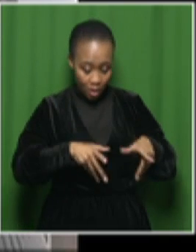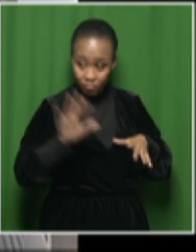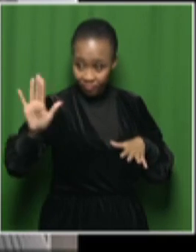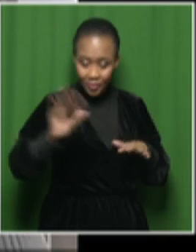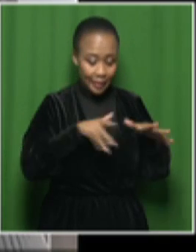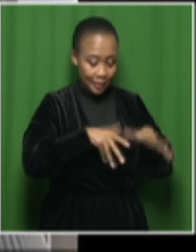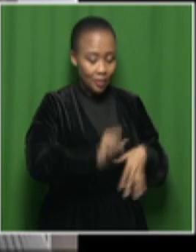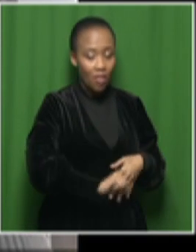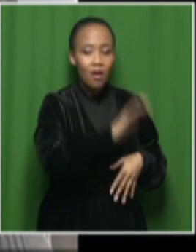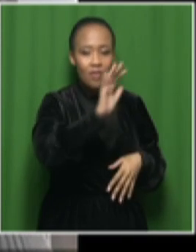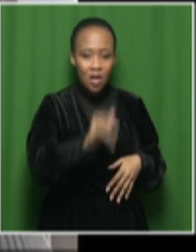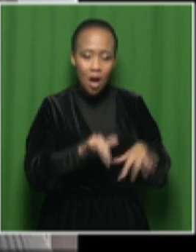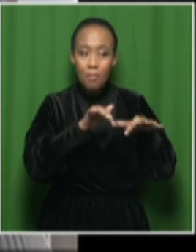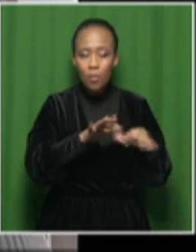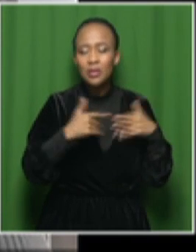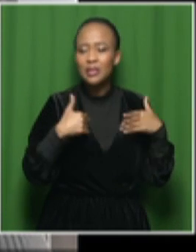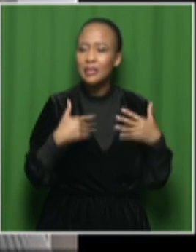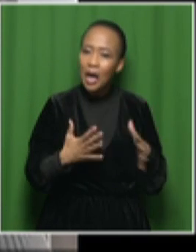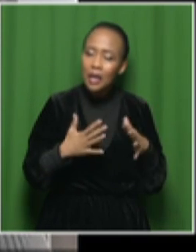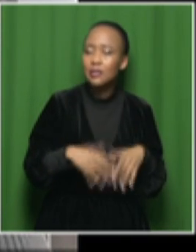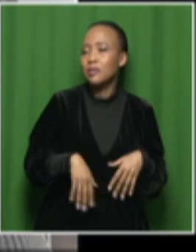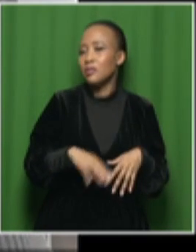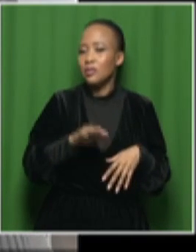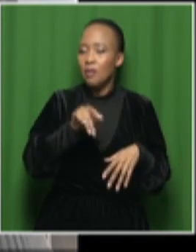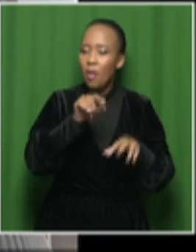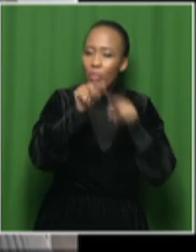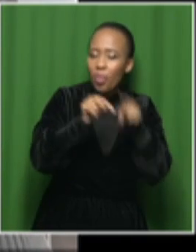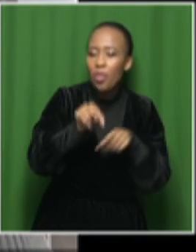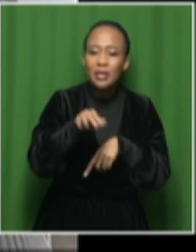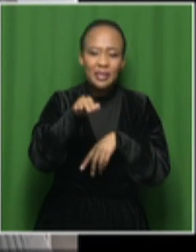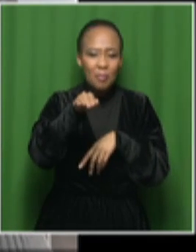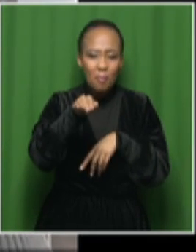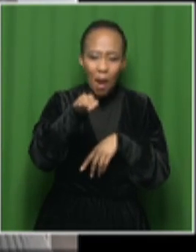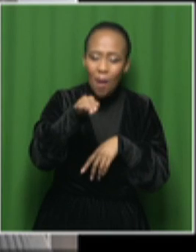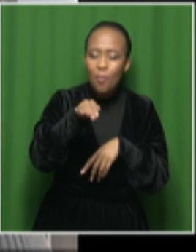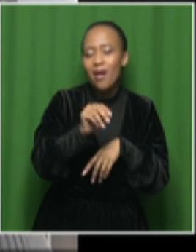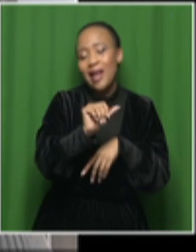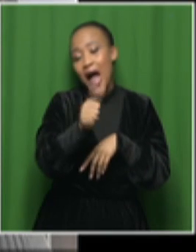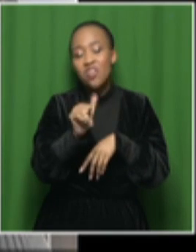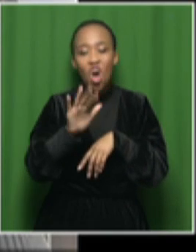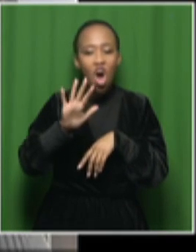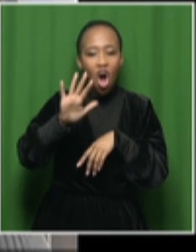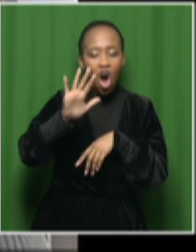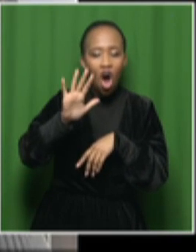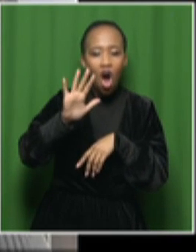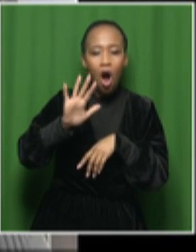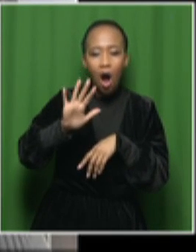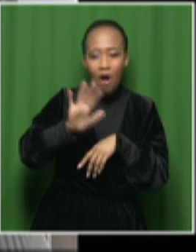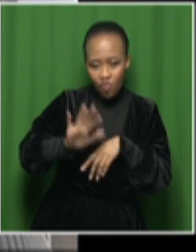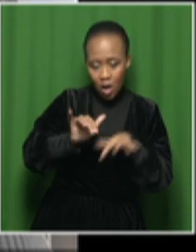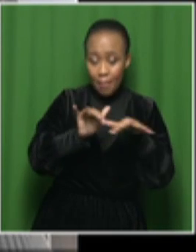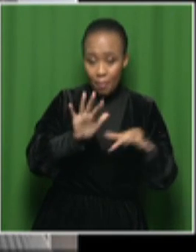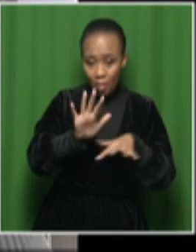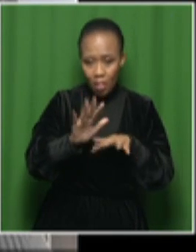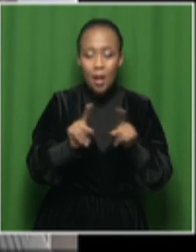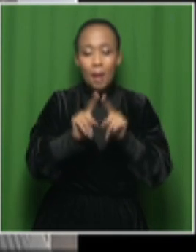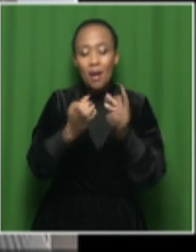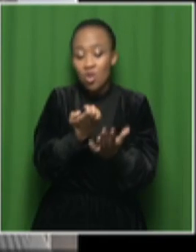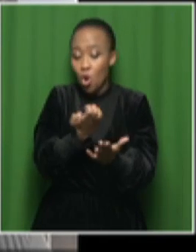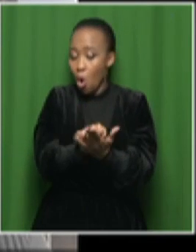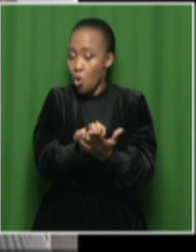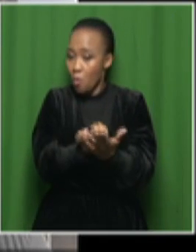fellow Africans, and want them kicked out. But economists will tell you straight away that the type